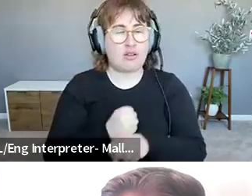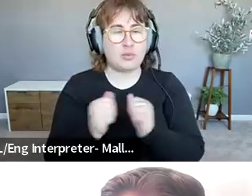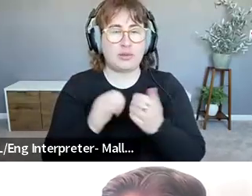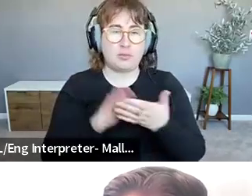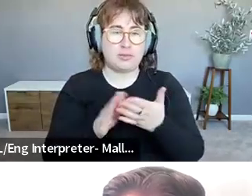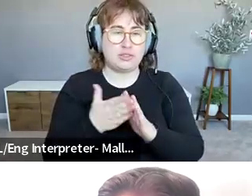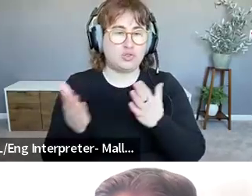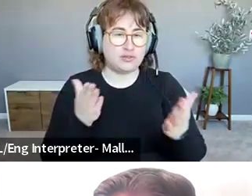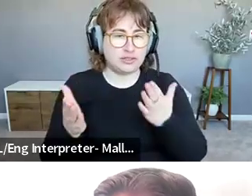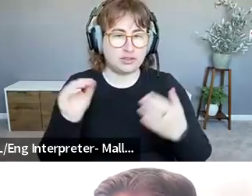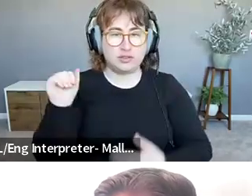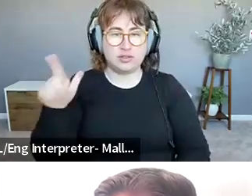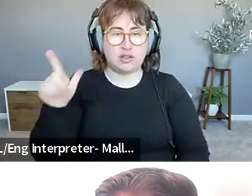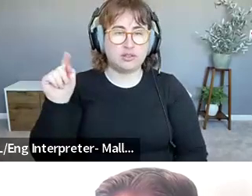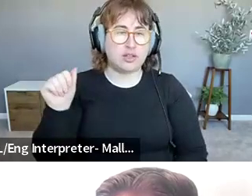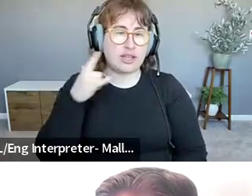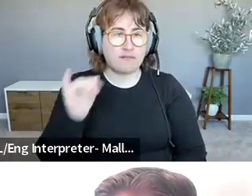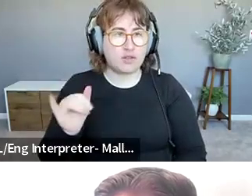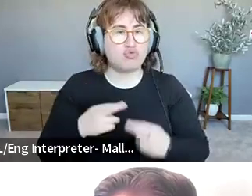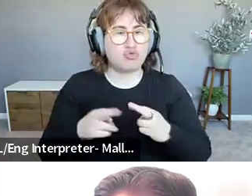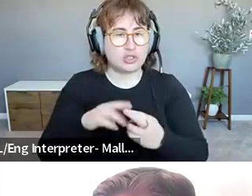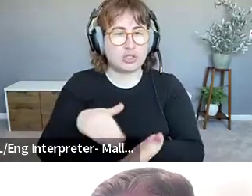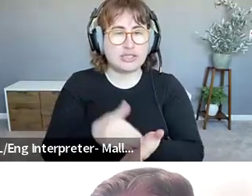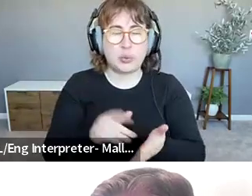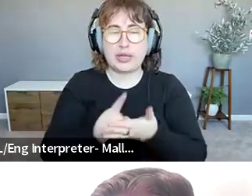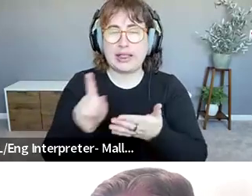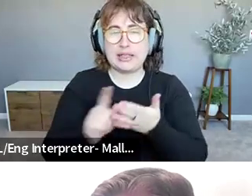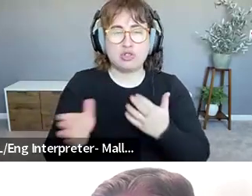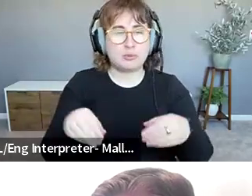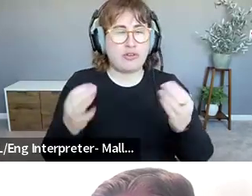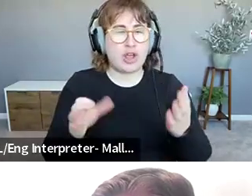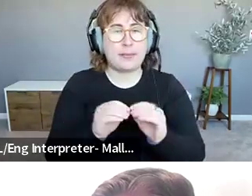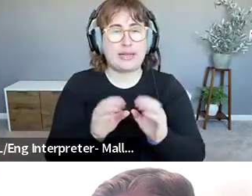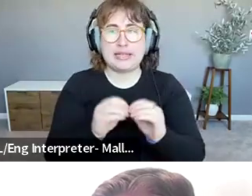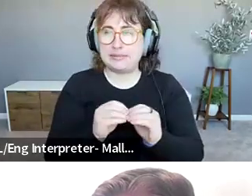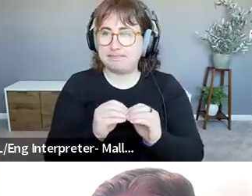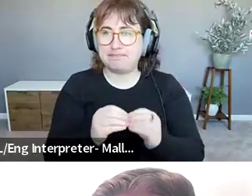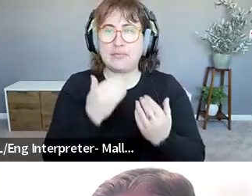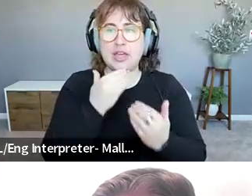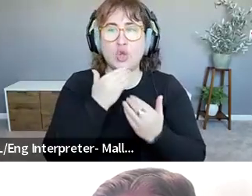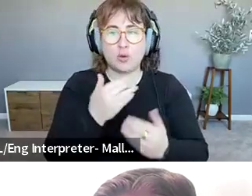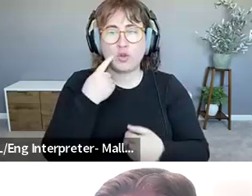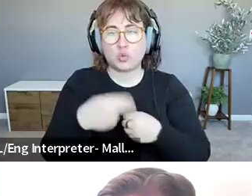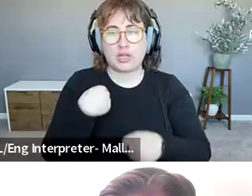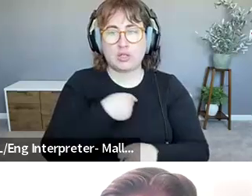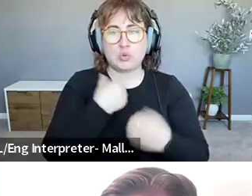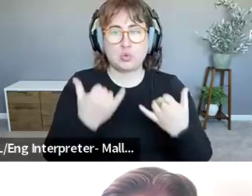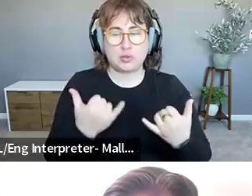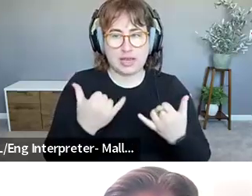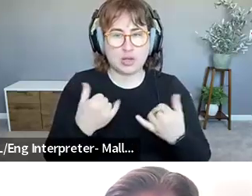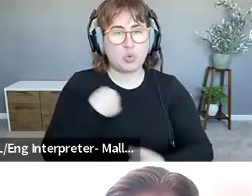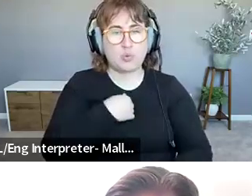Community Services, Alta California Regional Center's weekly service provider meeting. Thank you so much for joining us today. We've